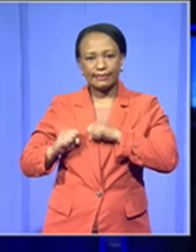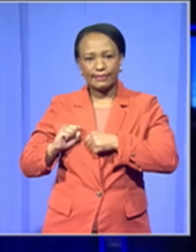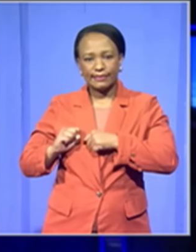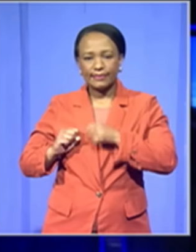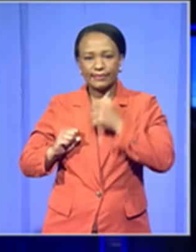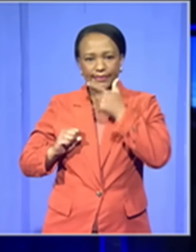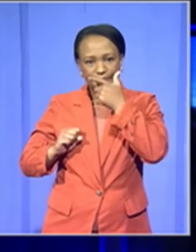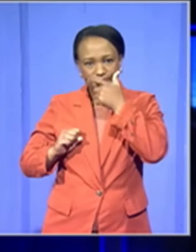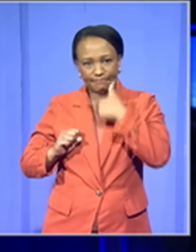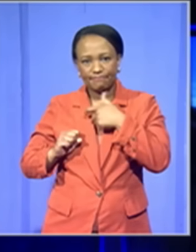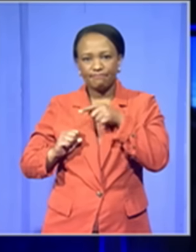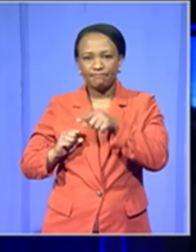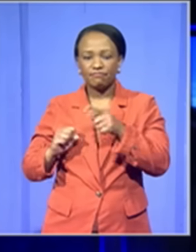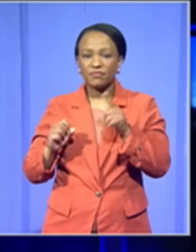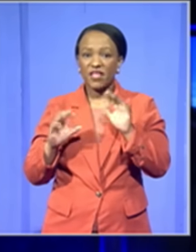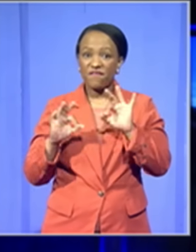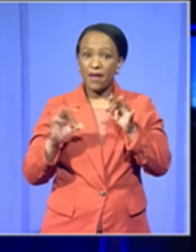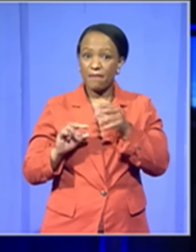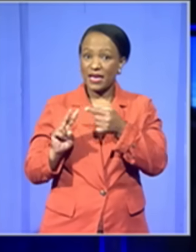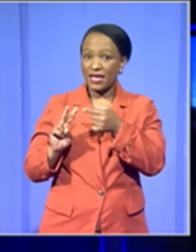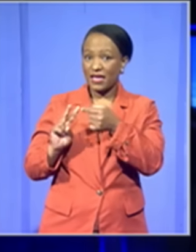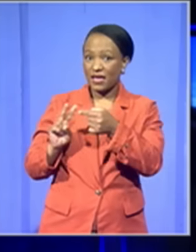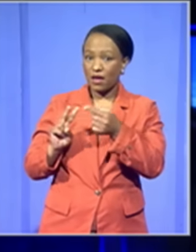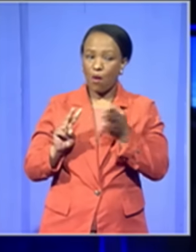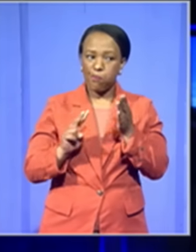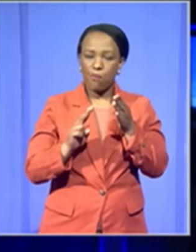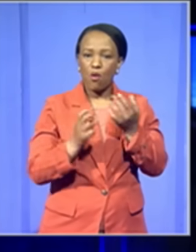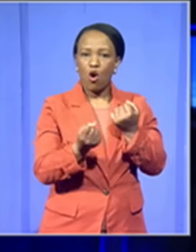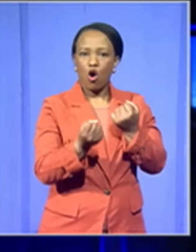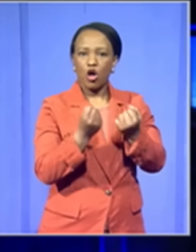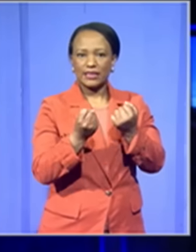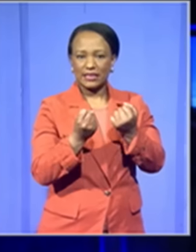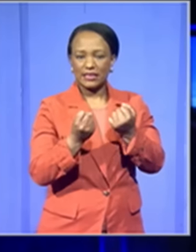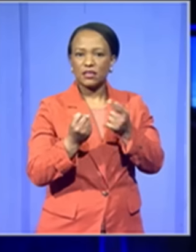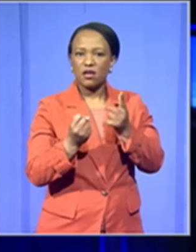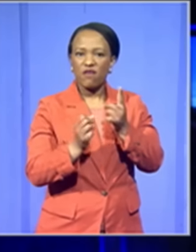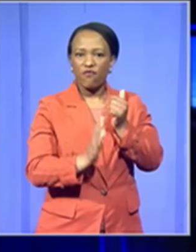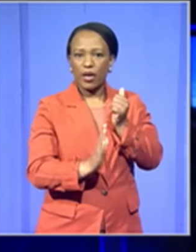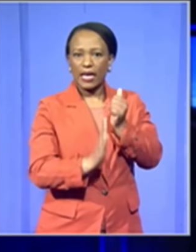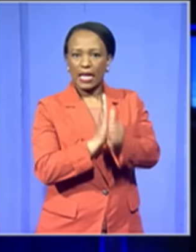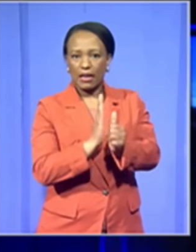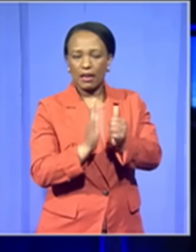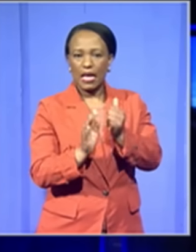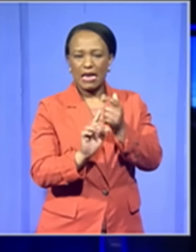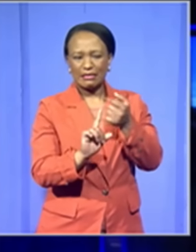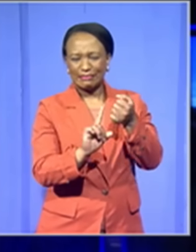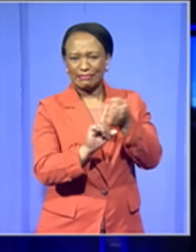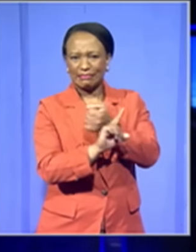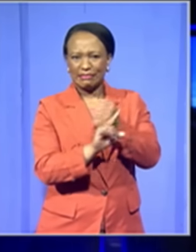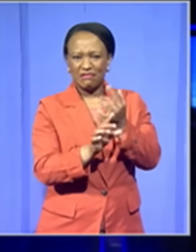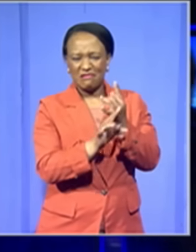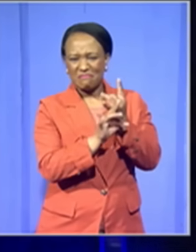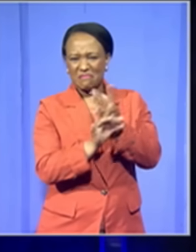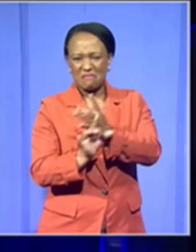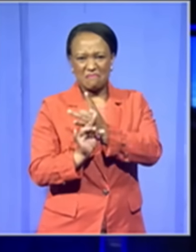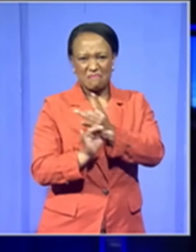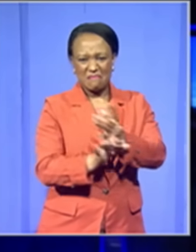makgotleng a dinyewe mo teng batswadi ka bobedi ba tobaneng le diqoso tsa polao le ho otla ka maikemisetso a ho ntsha kotsi.